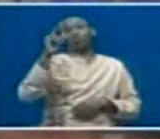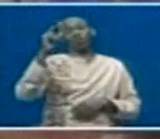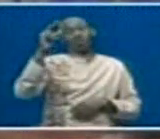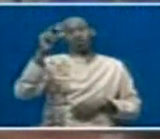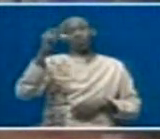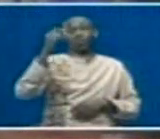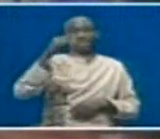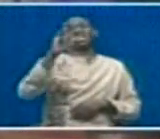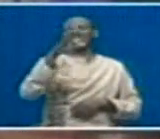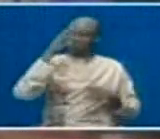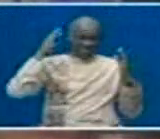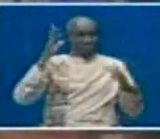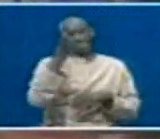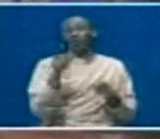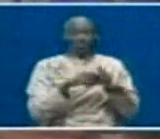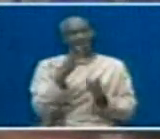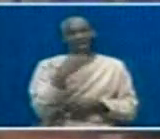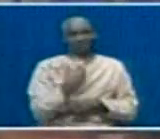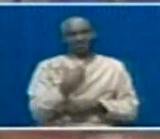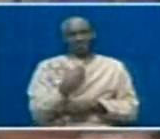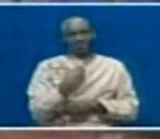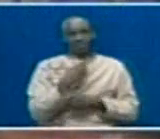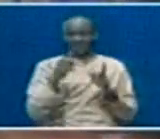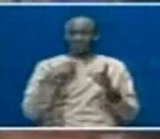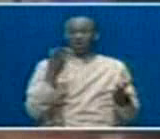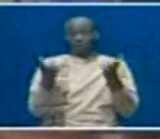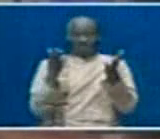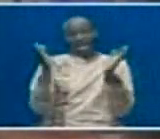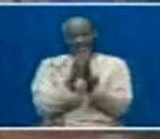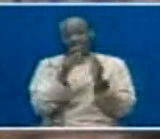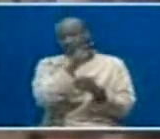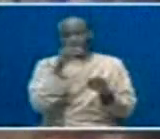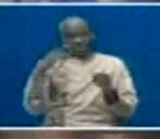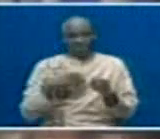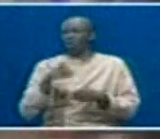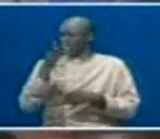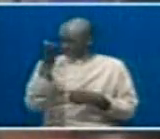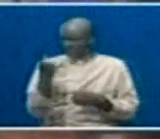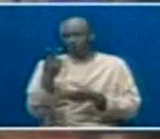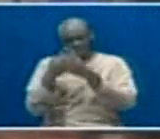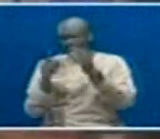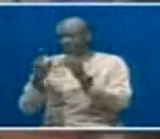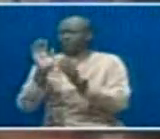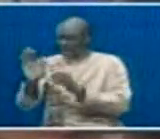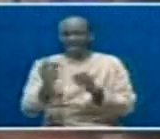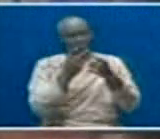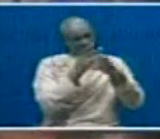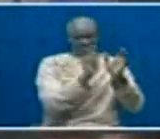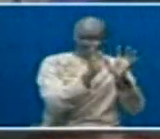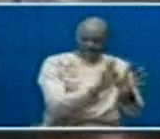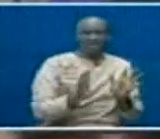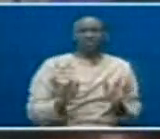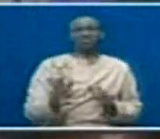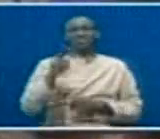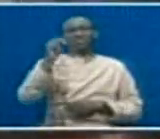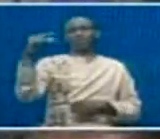legend. He's also huge. Yeah. But I mean, you know, I'm not gonna compare him with anybody. They both have their own thing. Ngugi wa Thiong'o